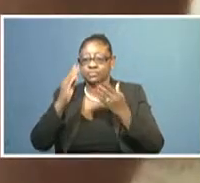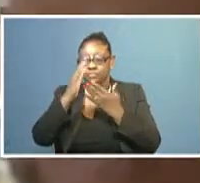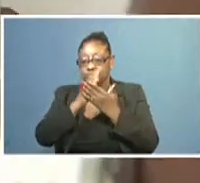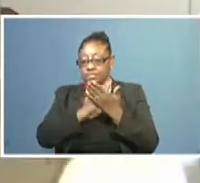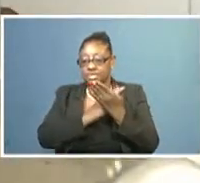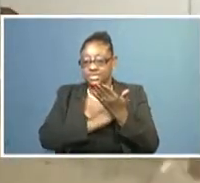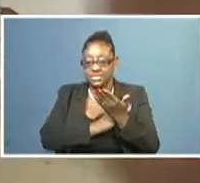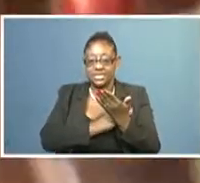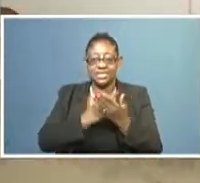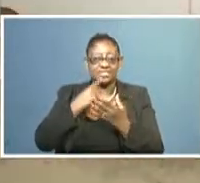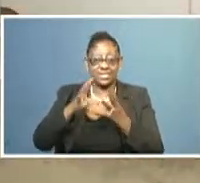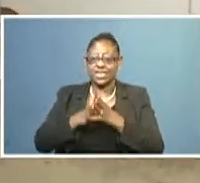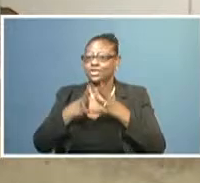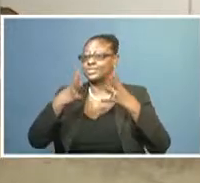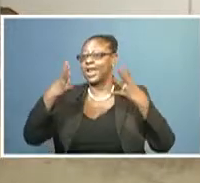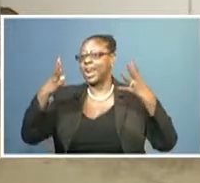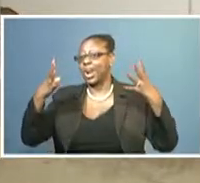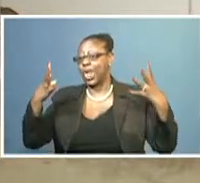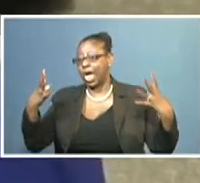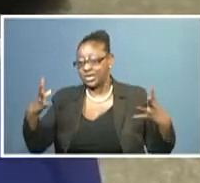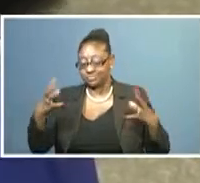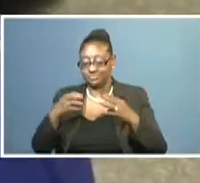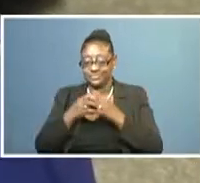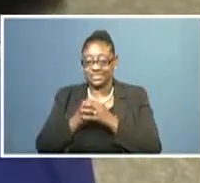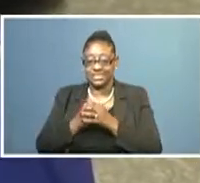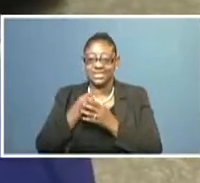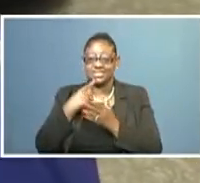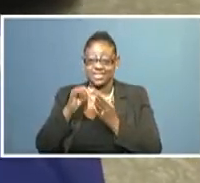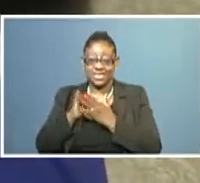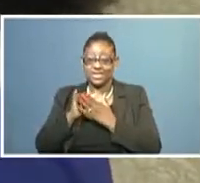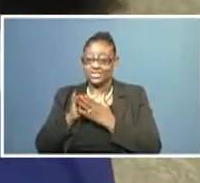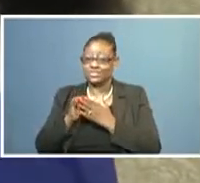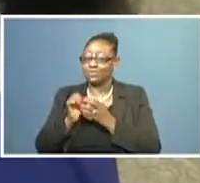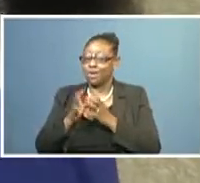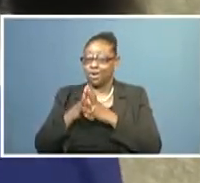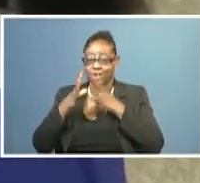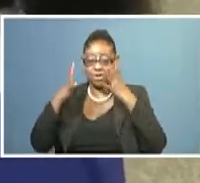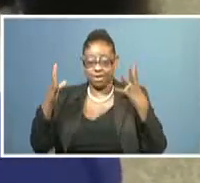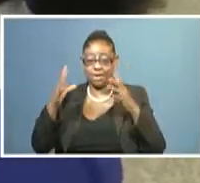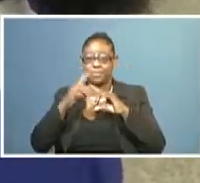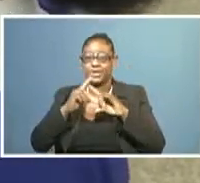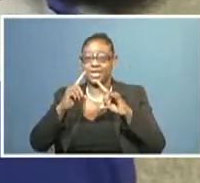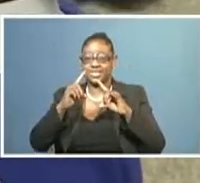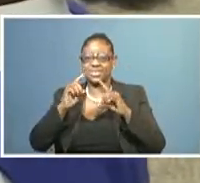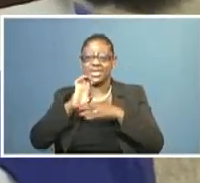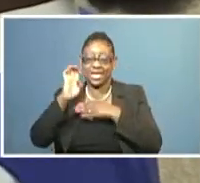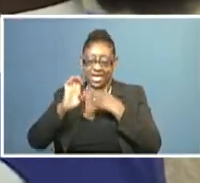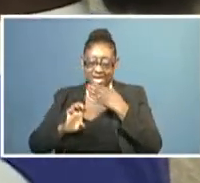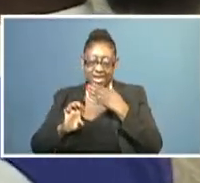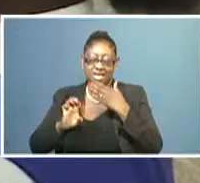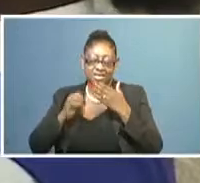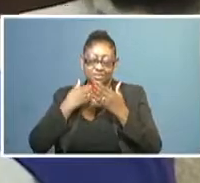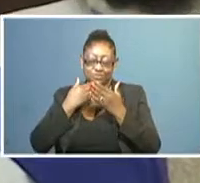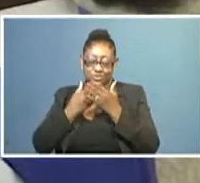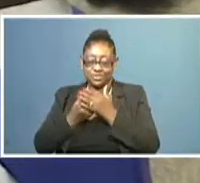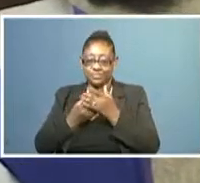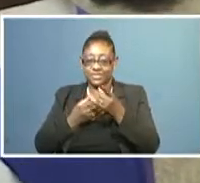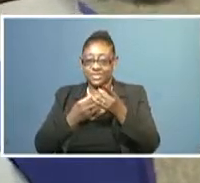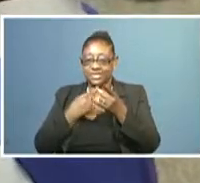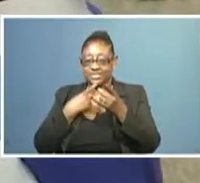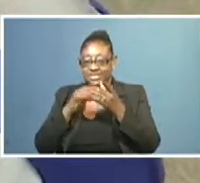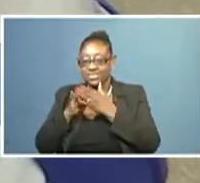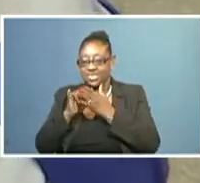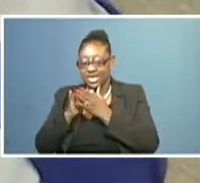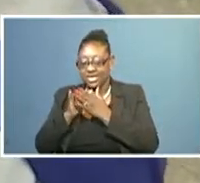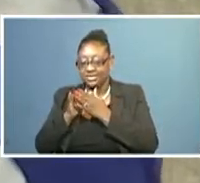and it's a lot. It's a very taxing process, but in the end, it would all be worth it. I teach family and consumer